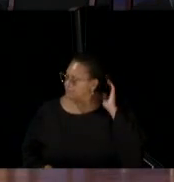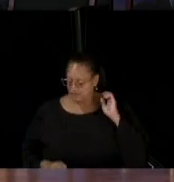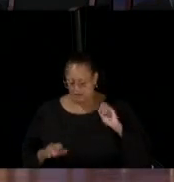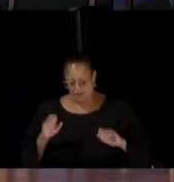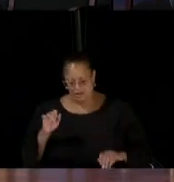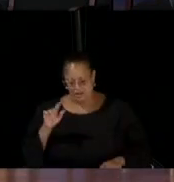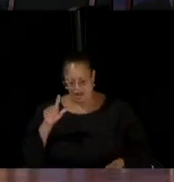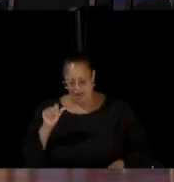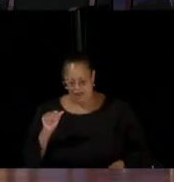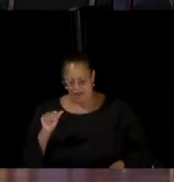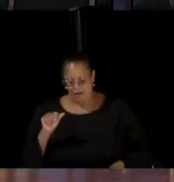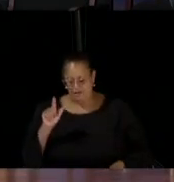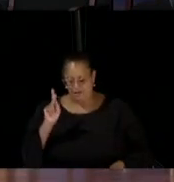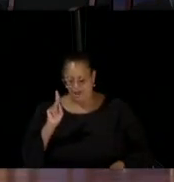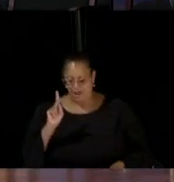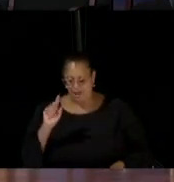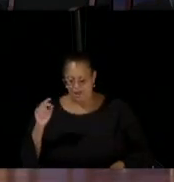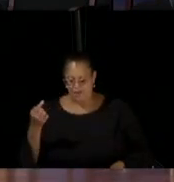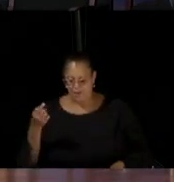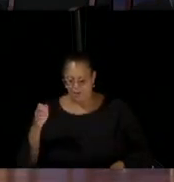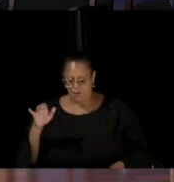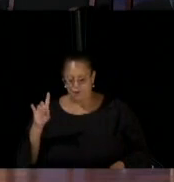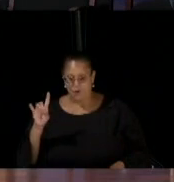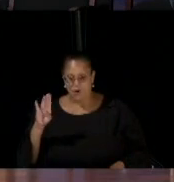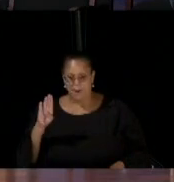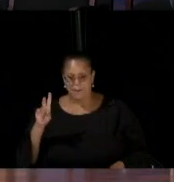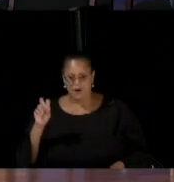Ella Kaylee Goldberg.